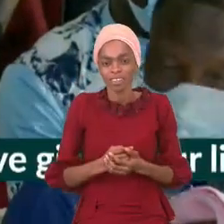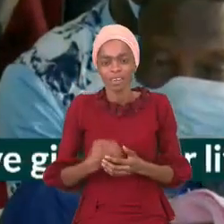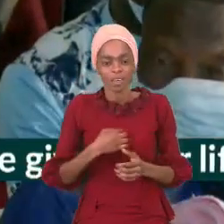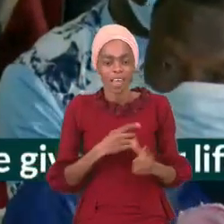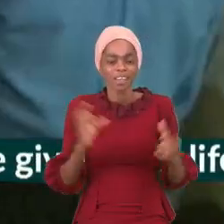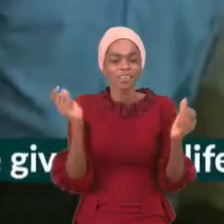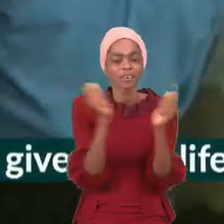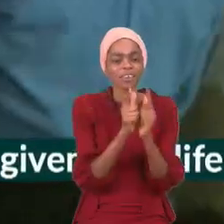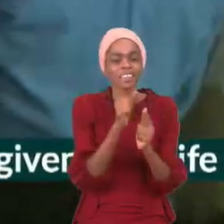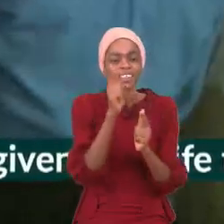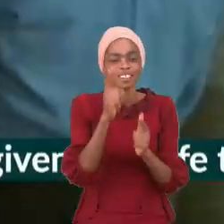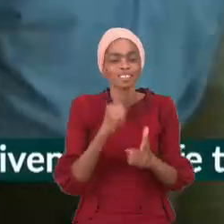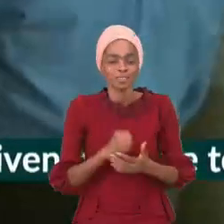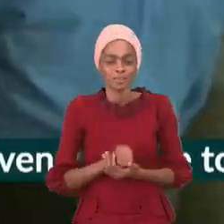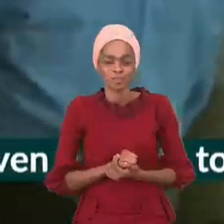Get that link.